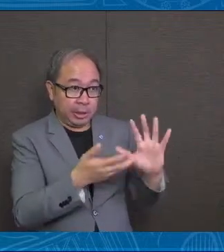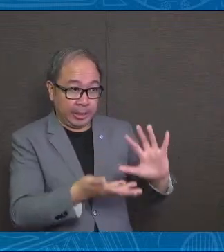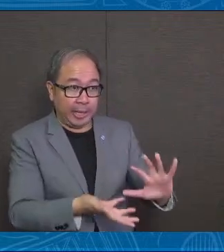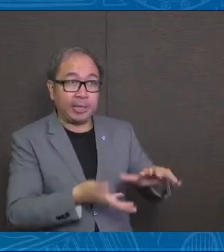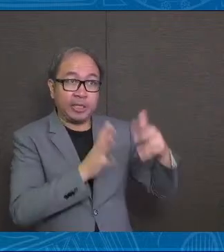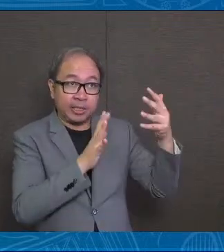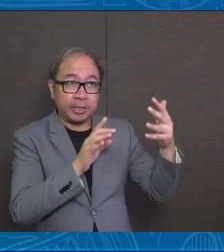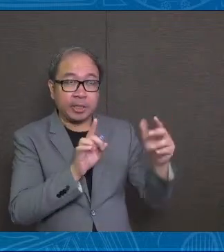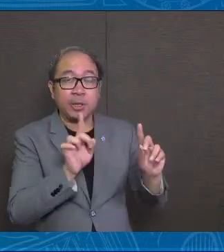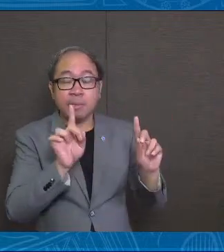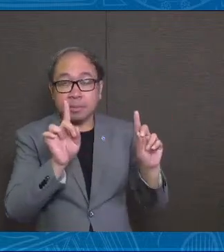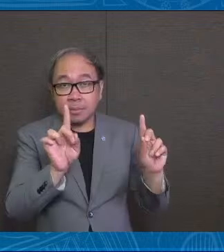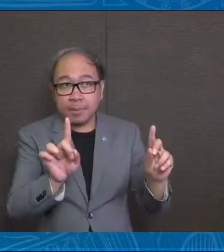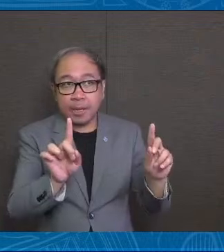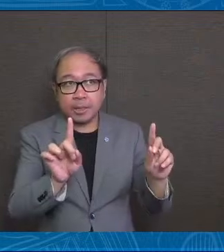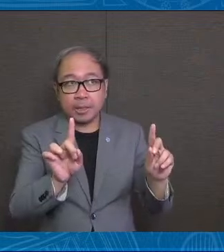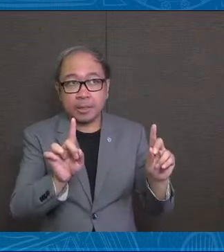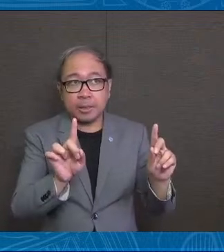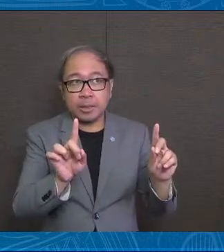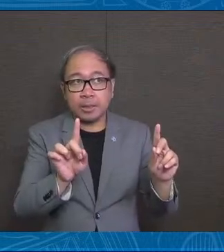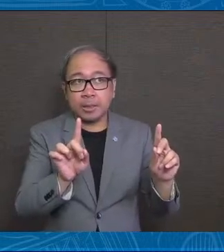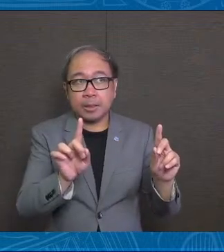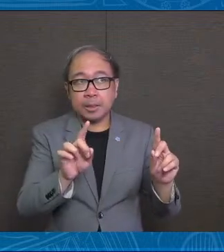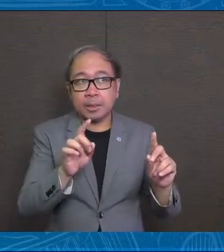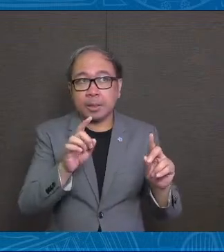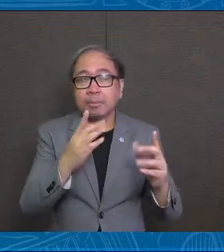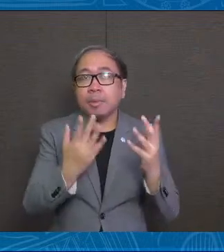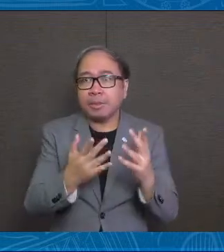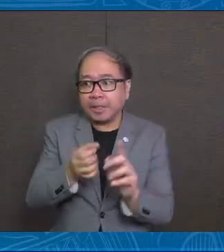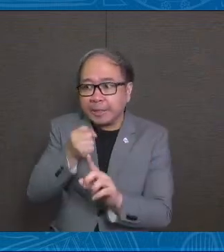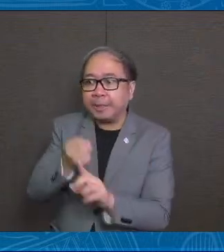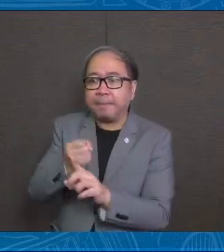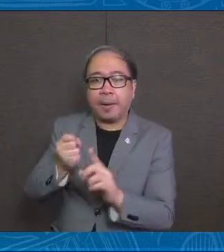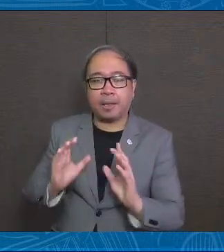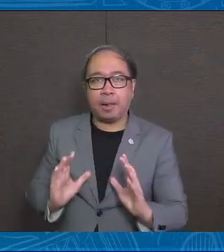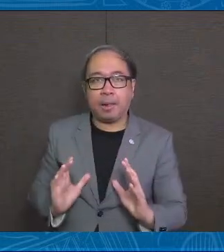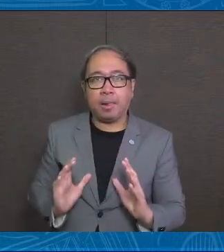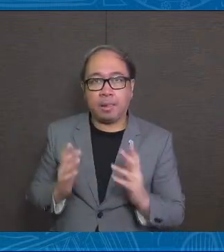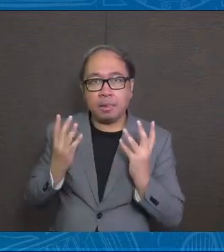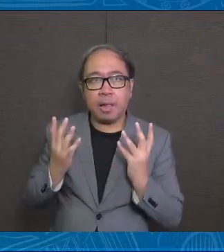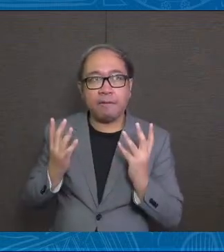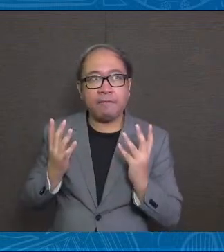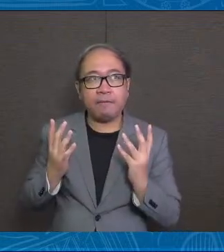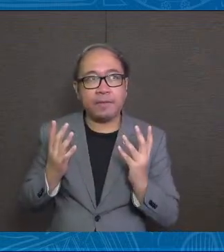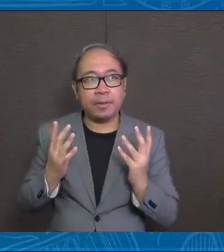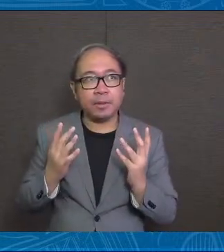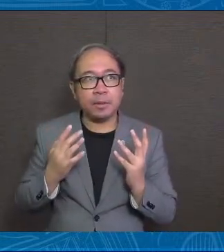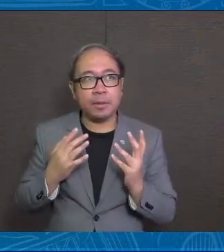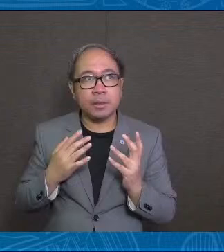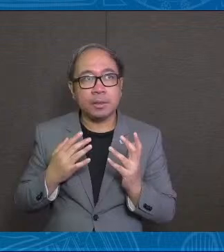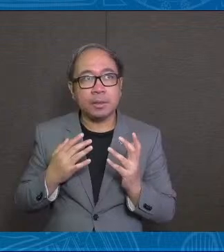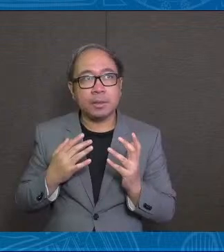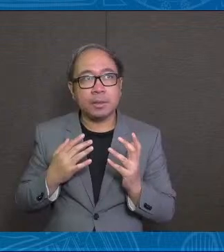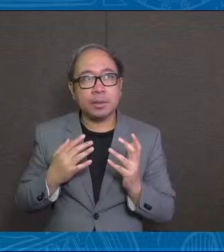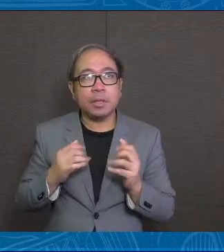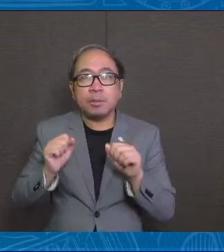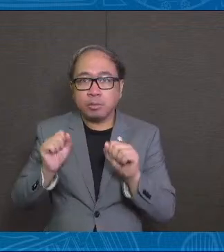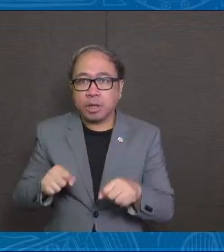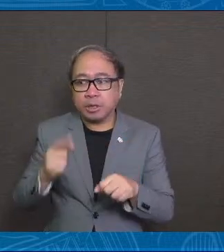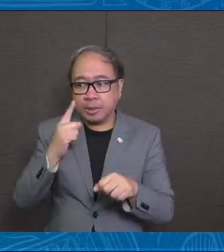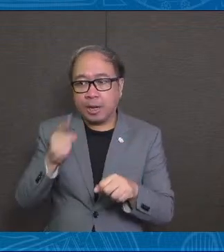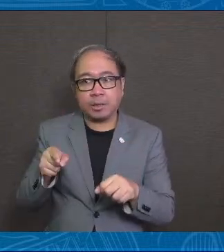and it can cause severe life damages, and it can cause environmental,